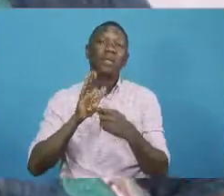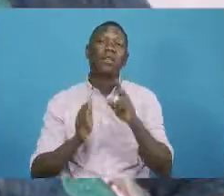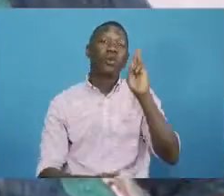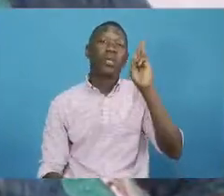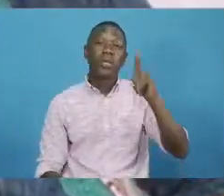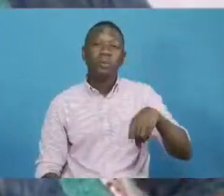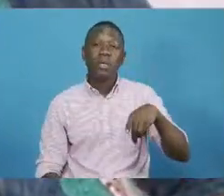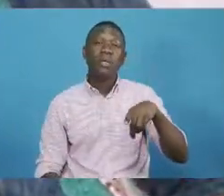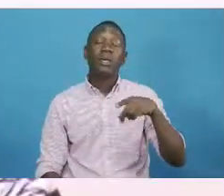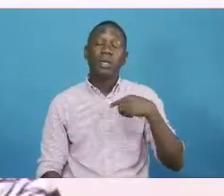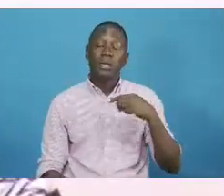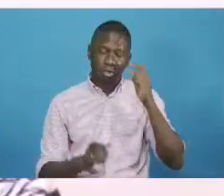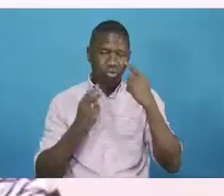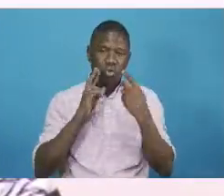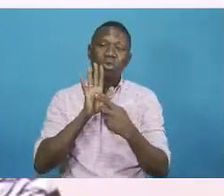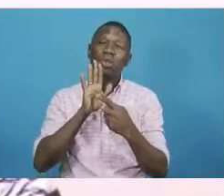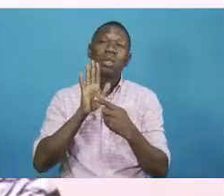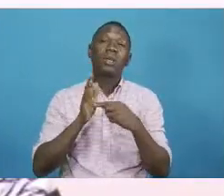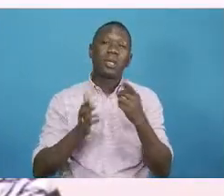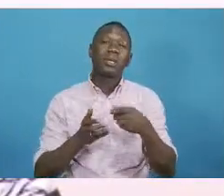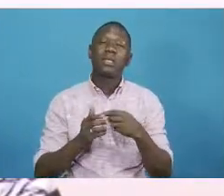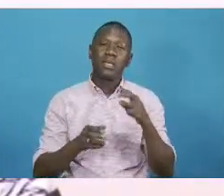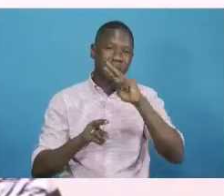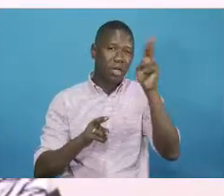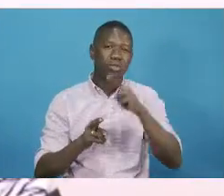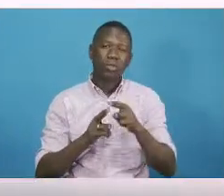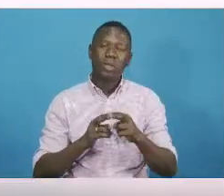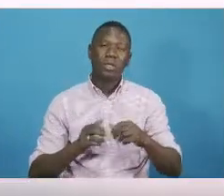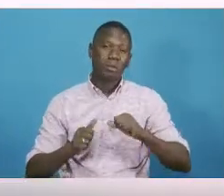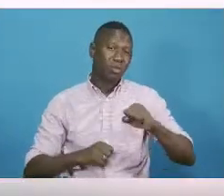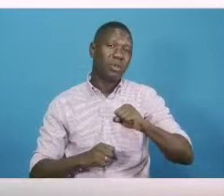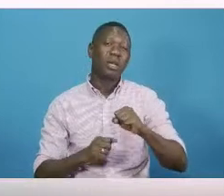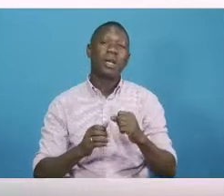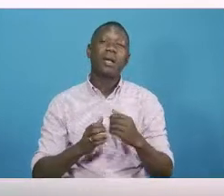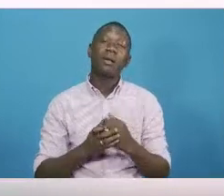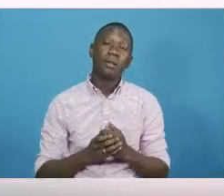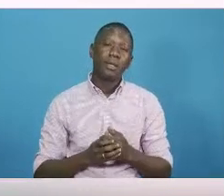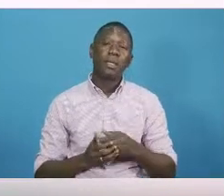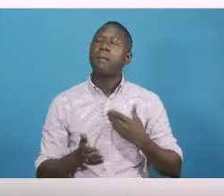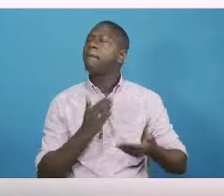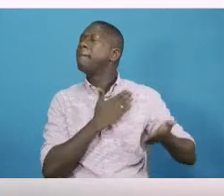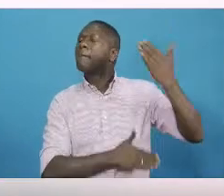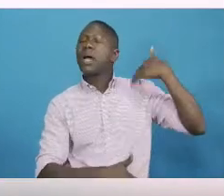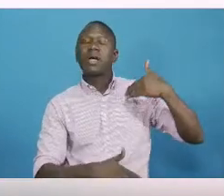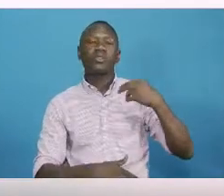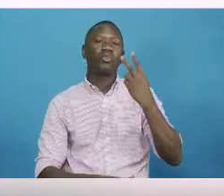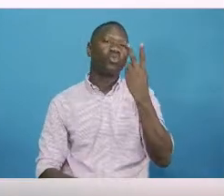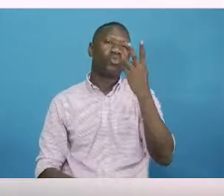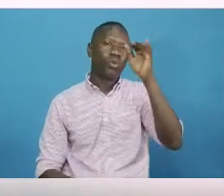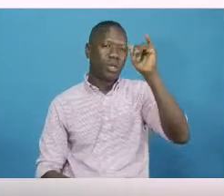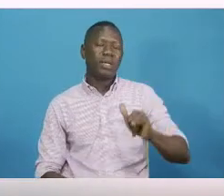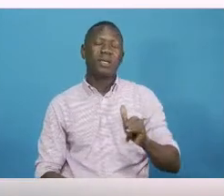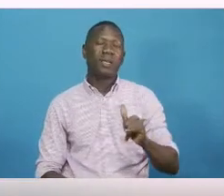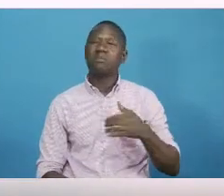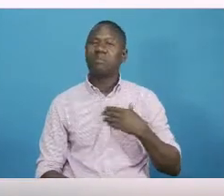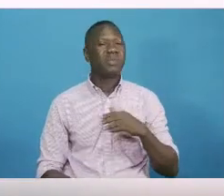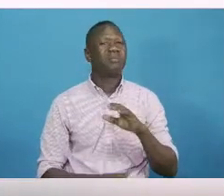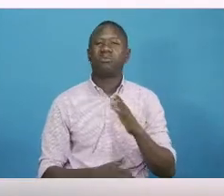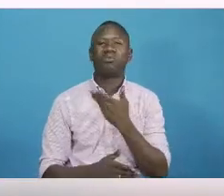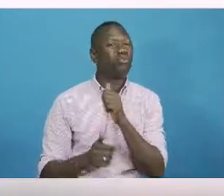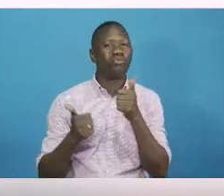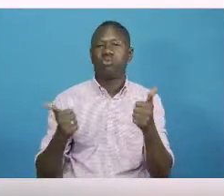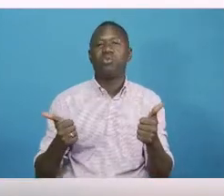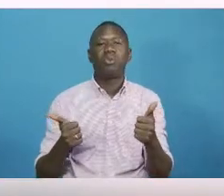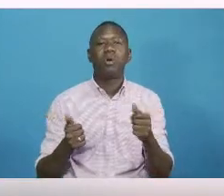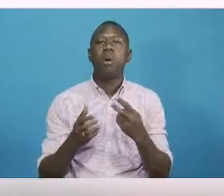to supporting government in strengthening its national resilience capacity. The past 2 years have been devastating, both for